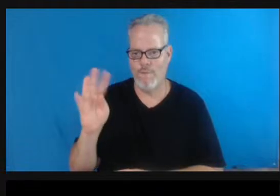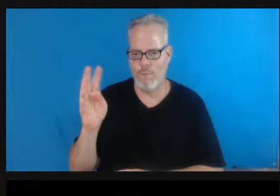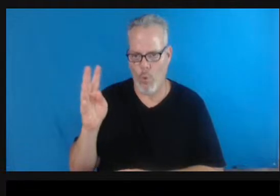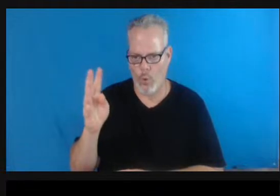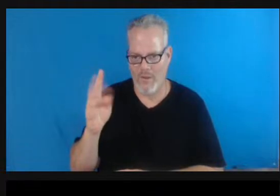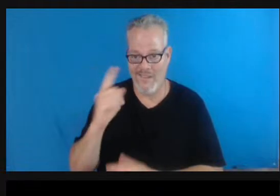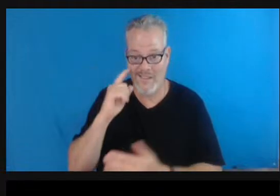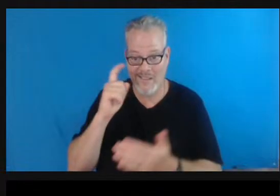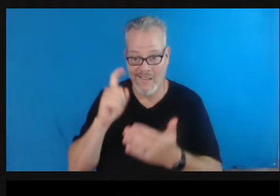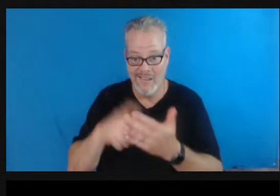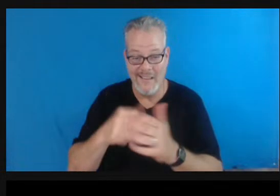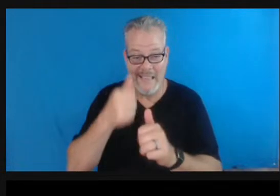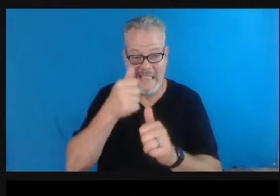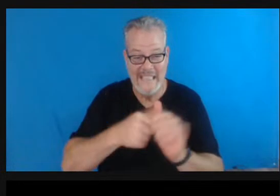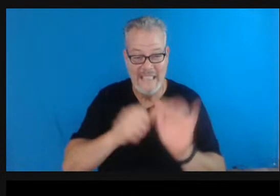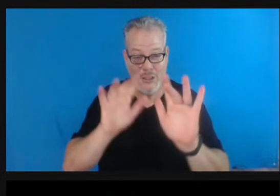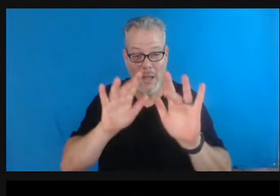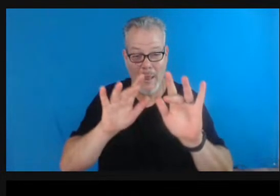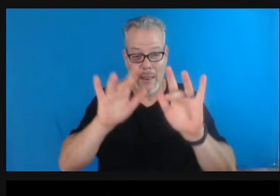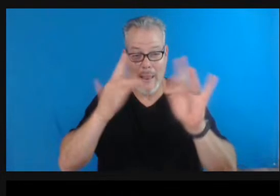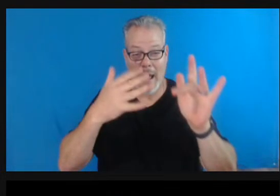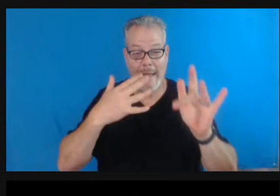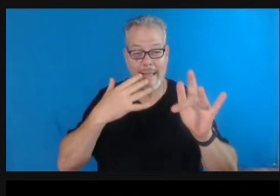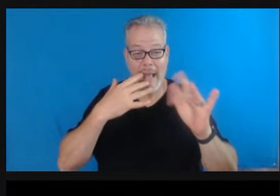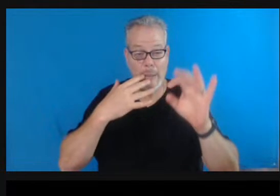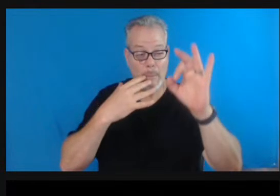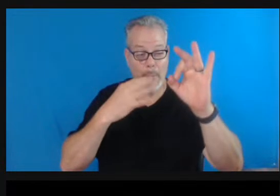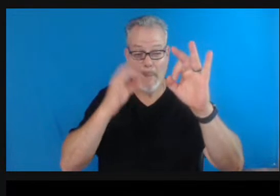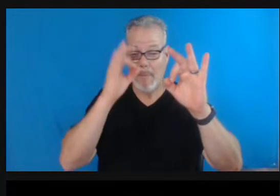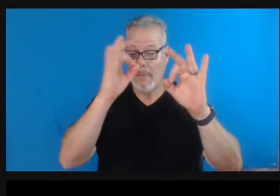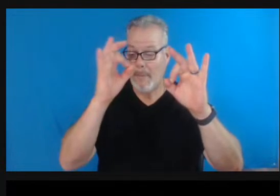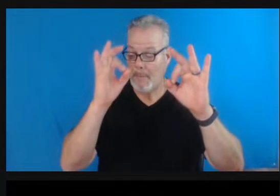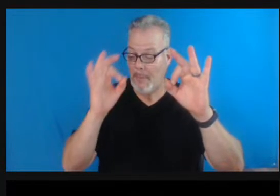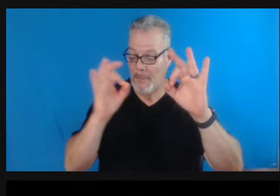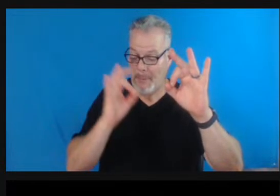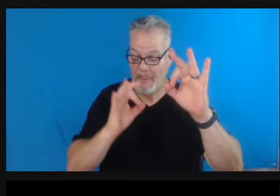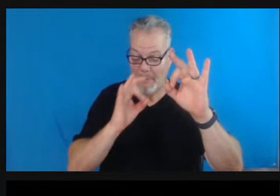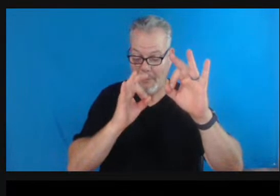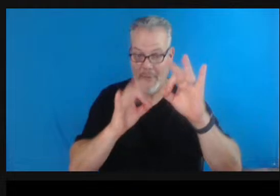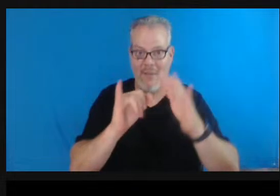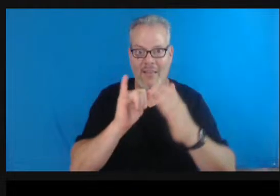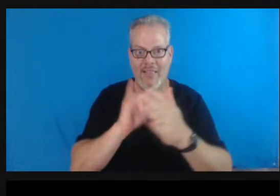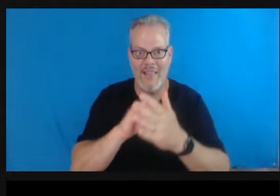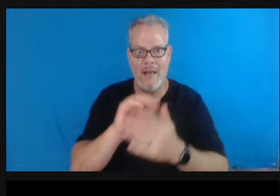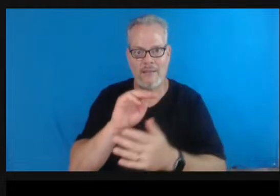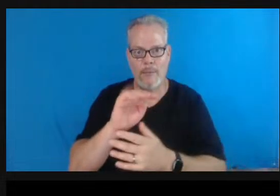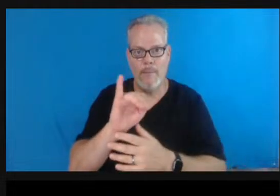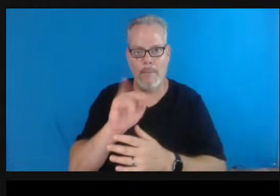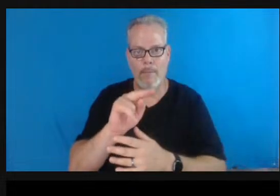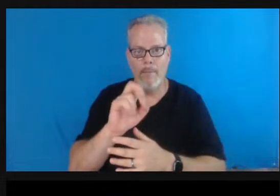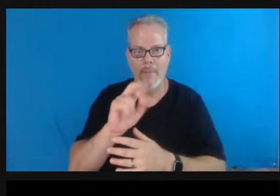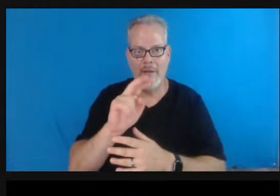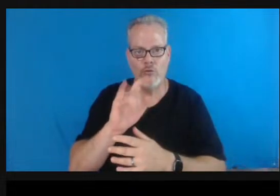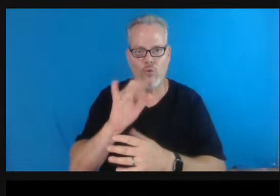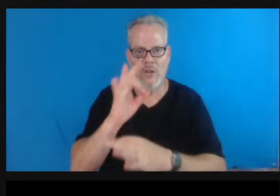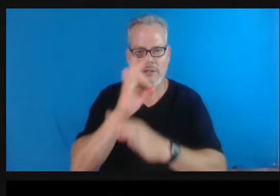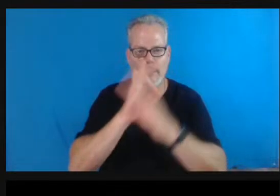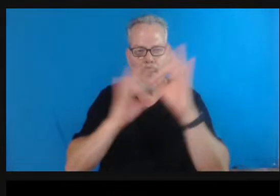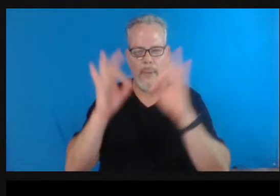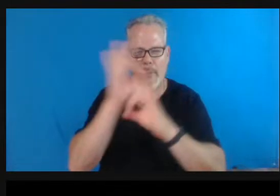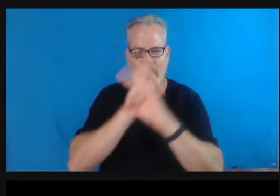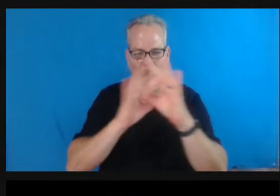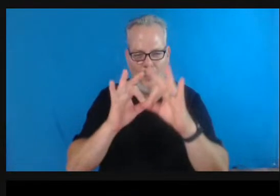each light-colored blotch is a cluster of minerals that has a diameter of less than 1 millimeter or